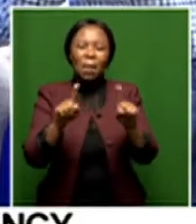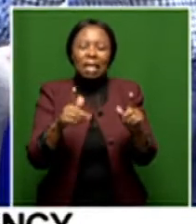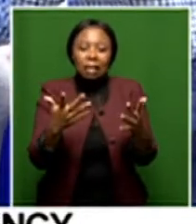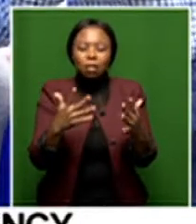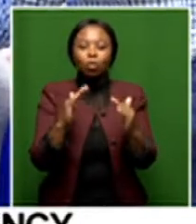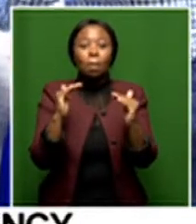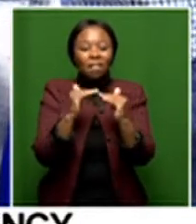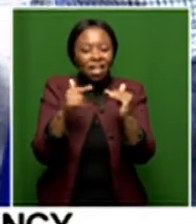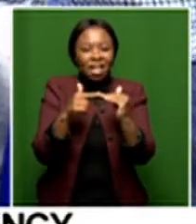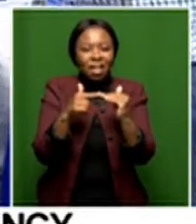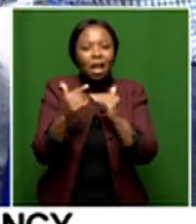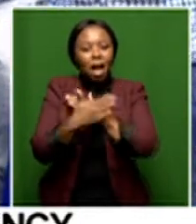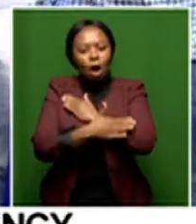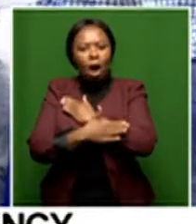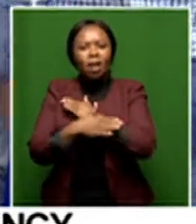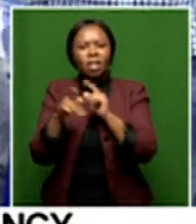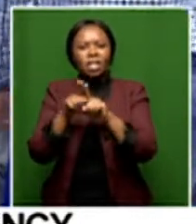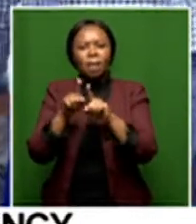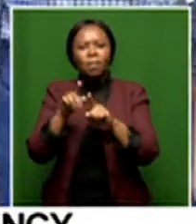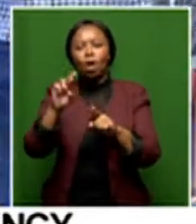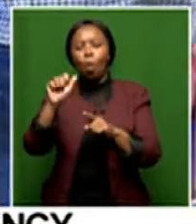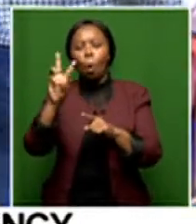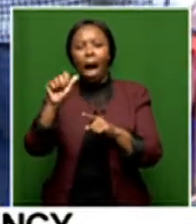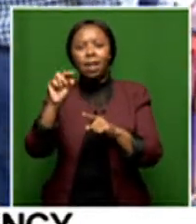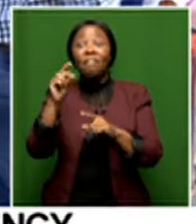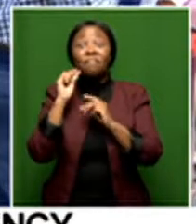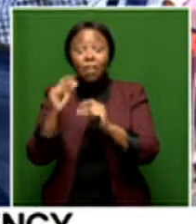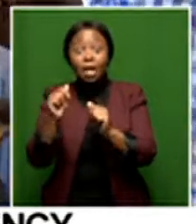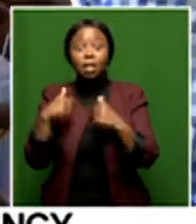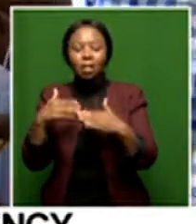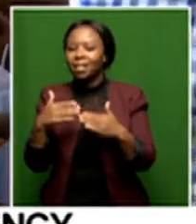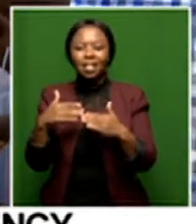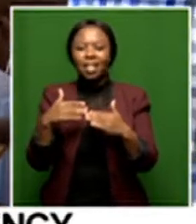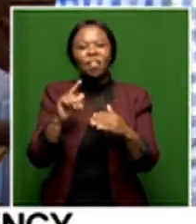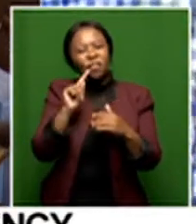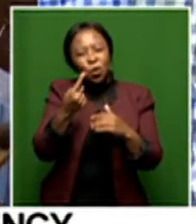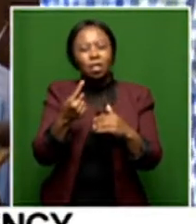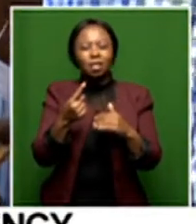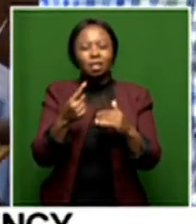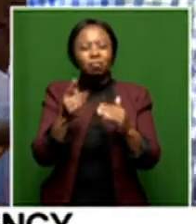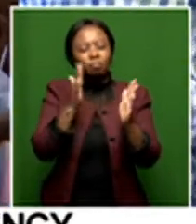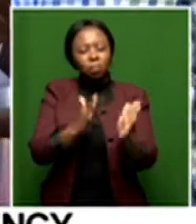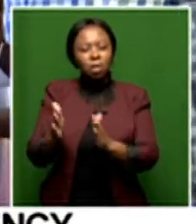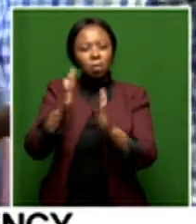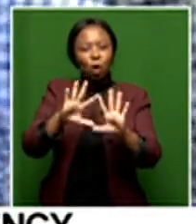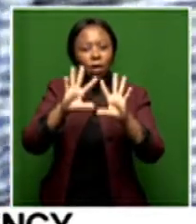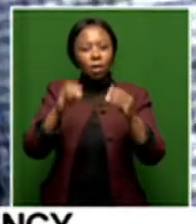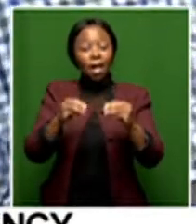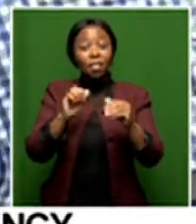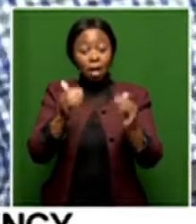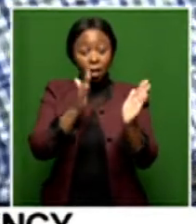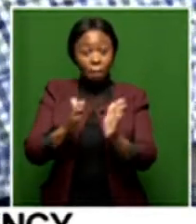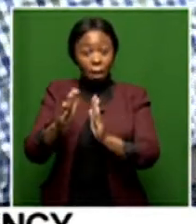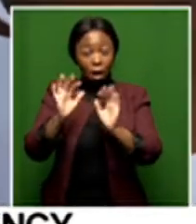well, even countries like Rwanda didn't go fast to begin with. They had to get everything into gear. And once you've done that, then the